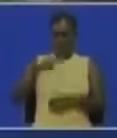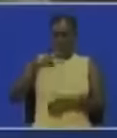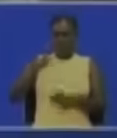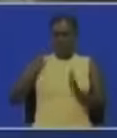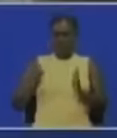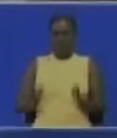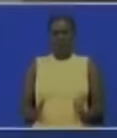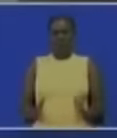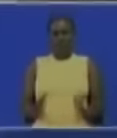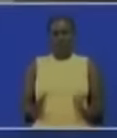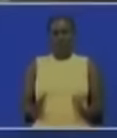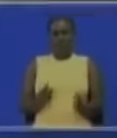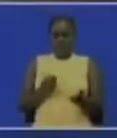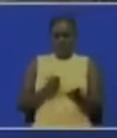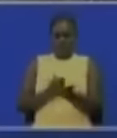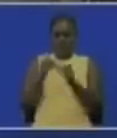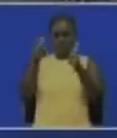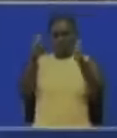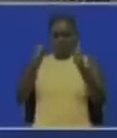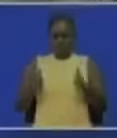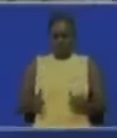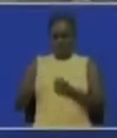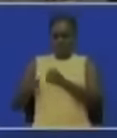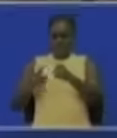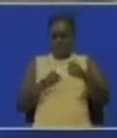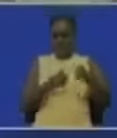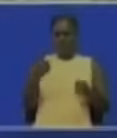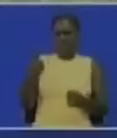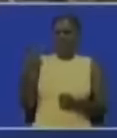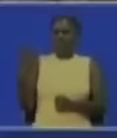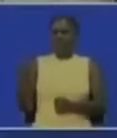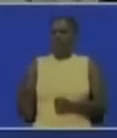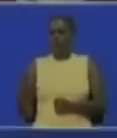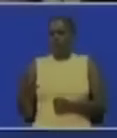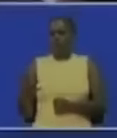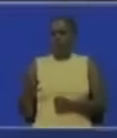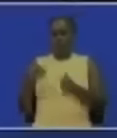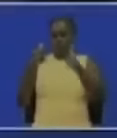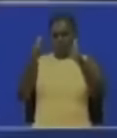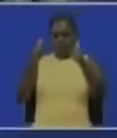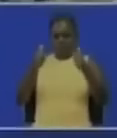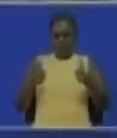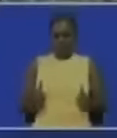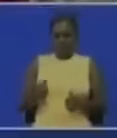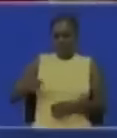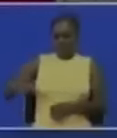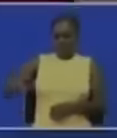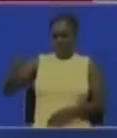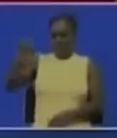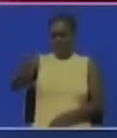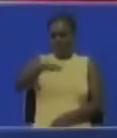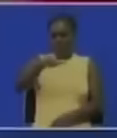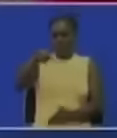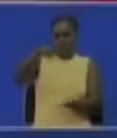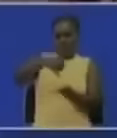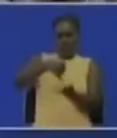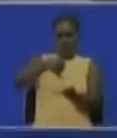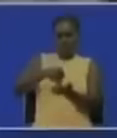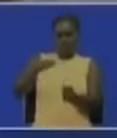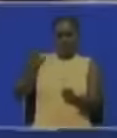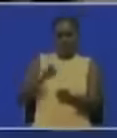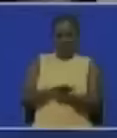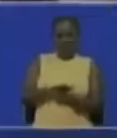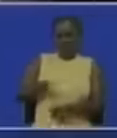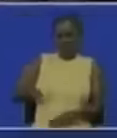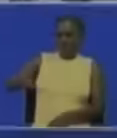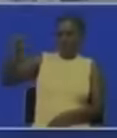Ole Magelo, through Gazette Notice number 6614, gazetted the precincts of the County Assembly to include the whole north wing